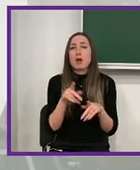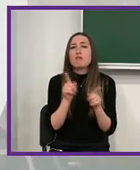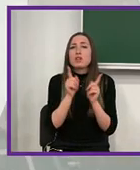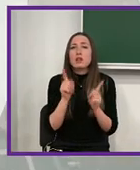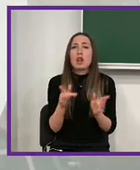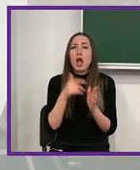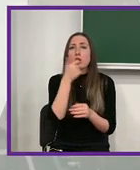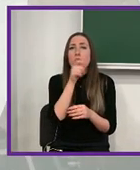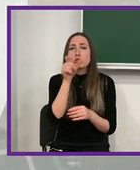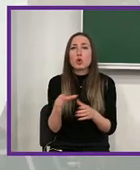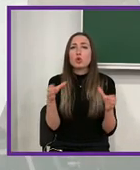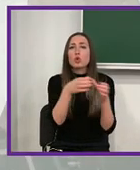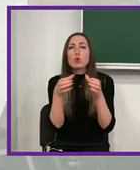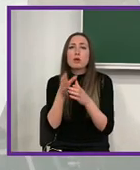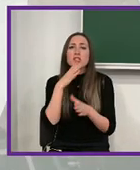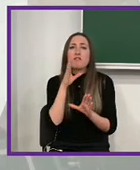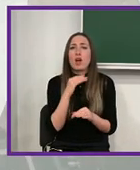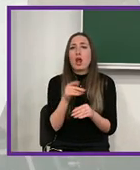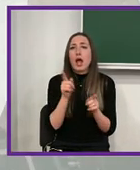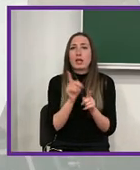affect or be affected by the company,